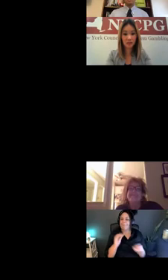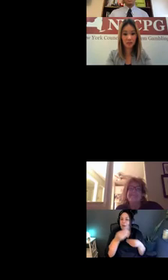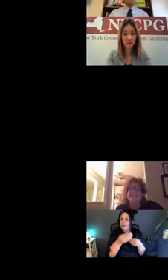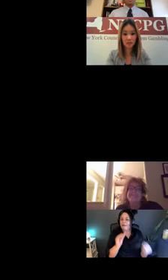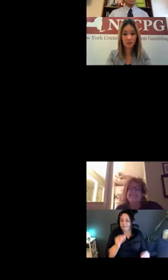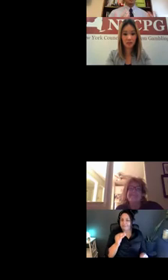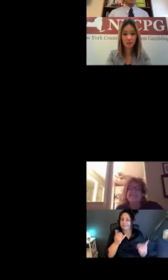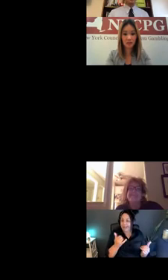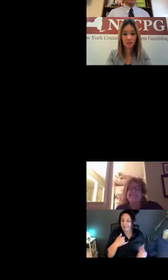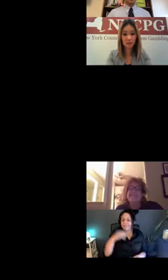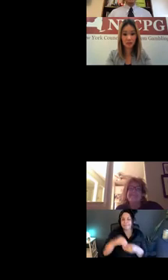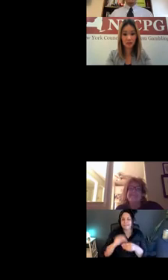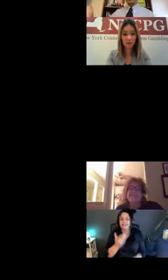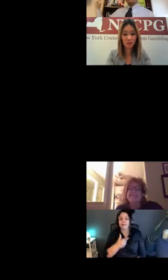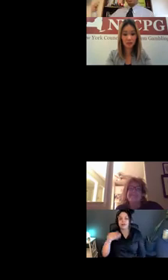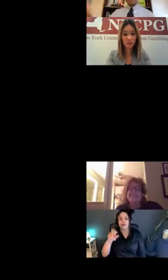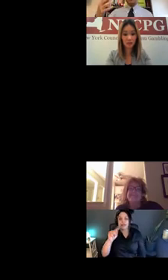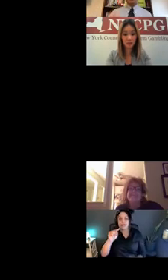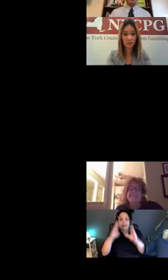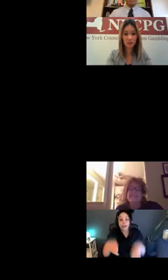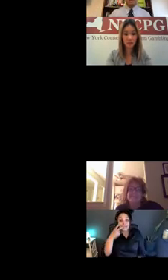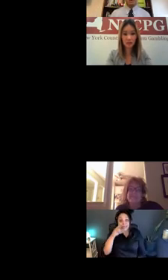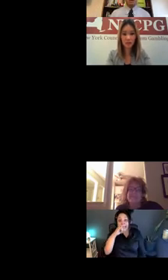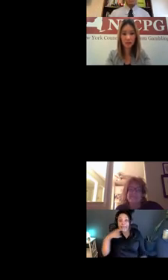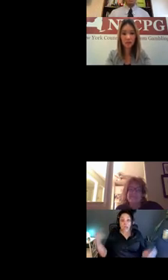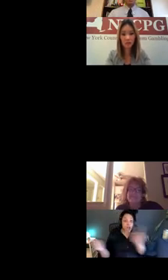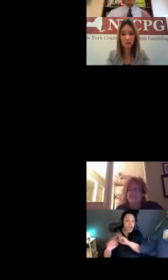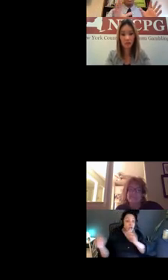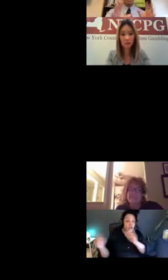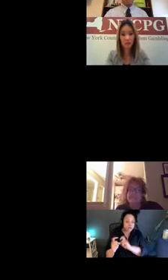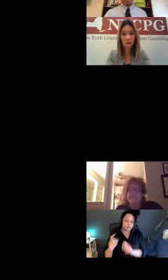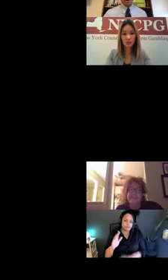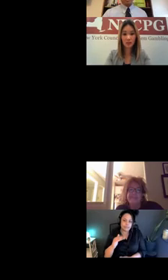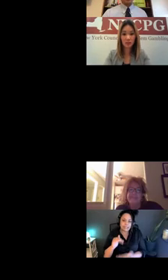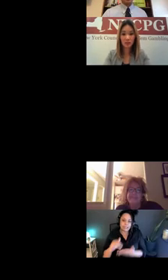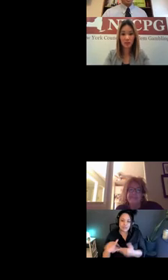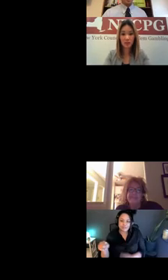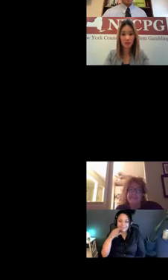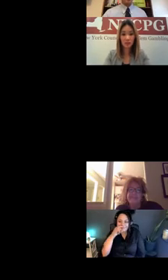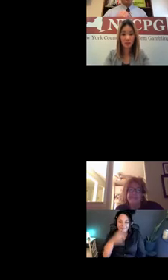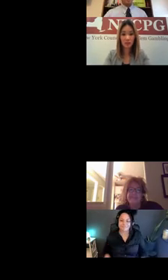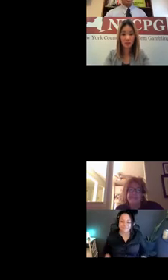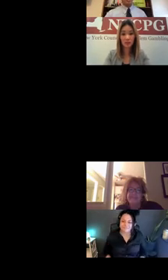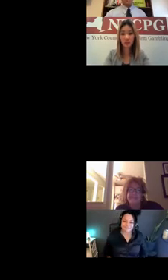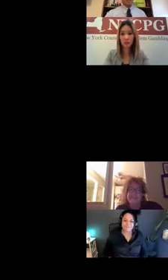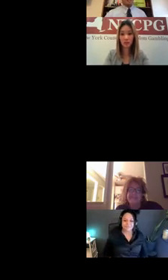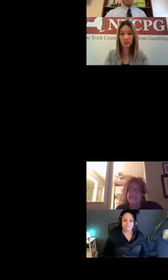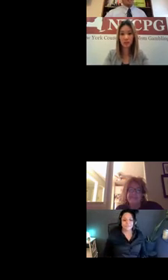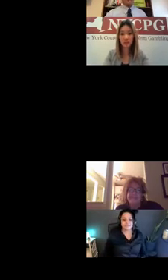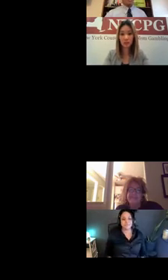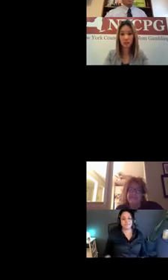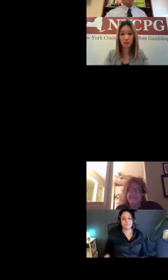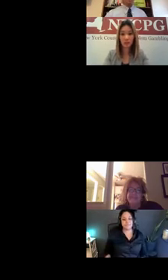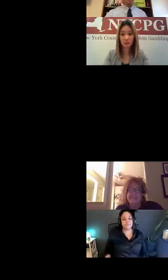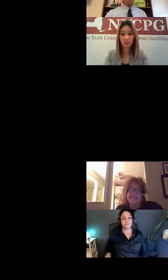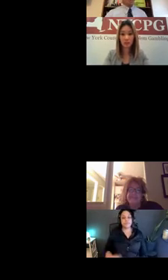actually in our guest house. So if the kids run in to do something amok, you know, please pardon the interruptions. All right, so with that,